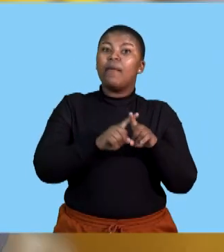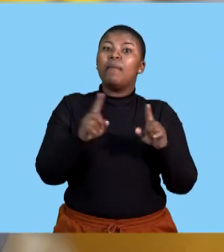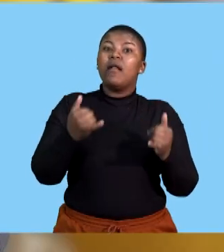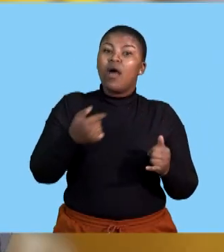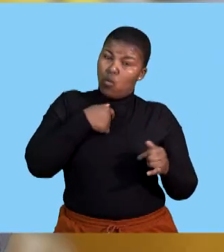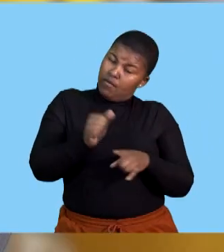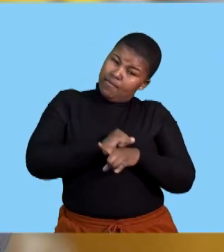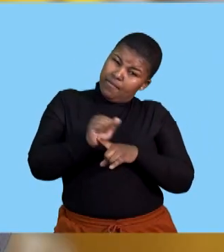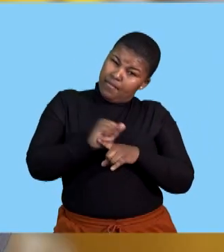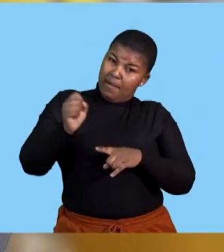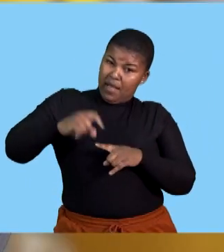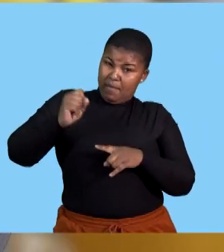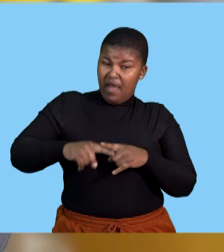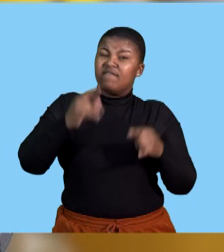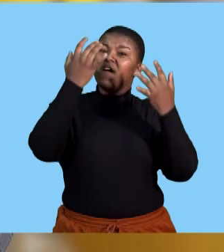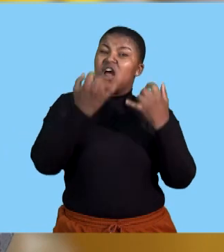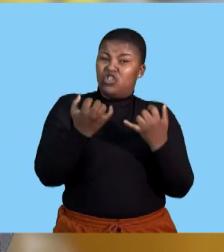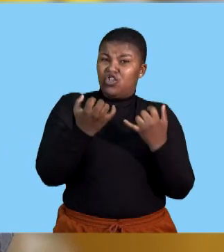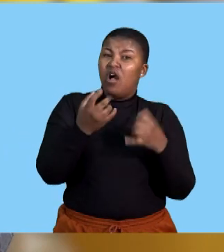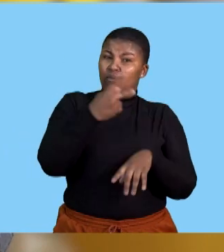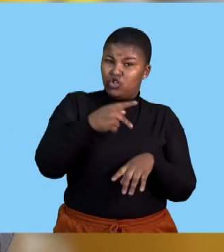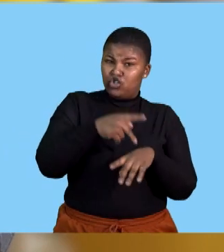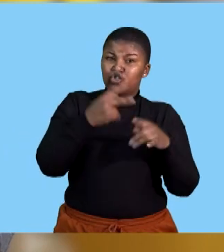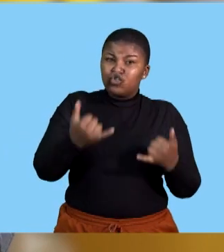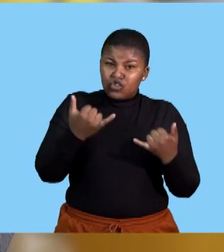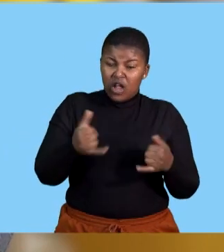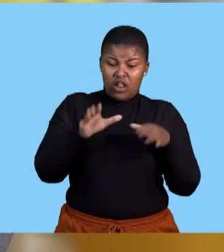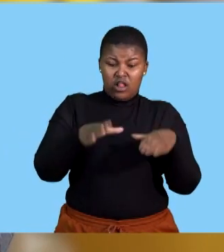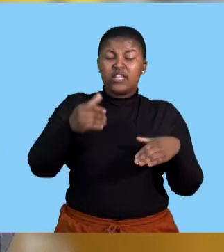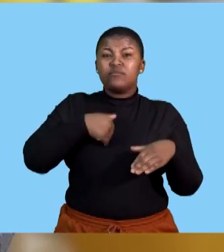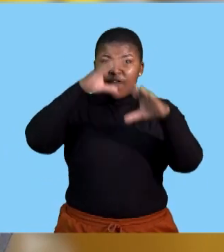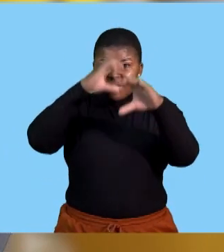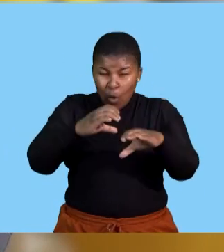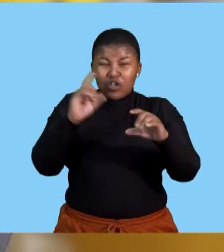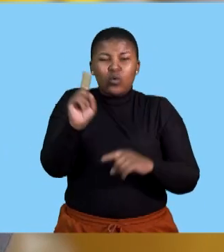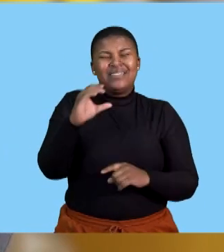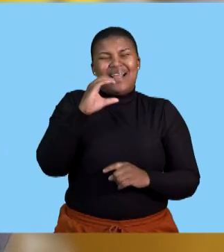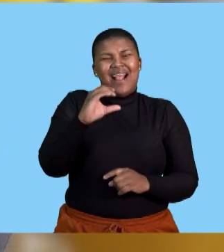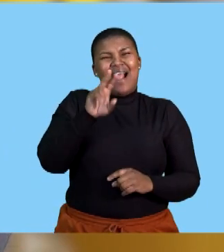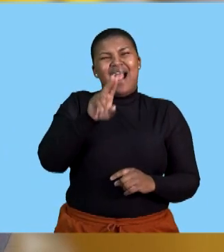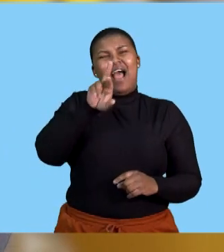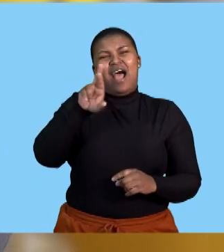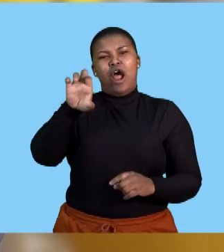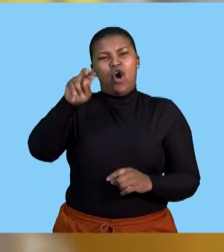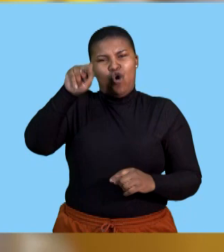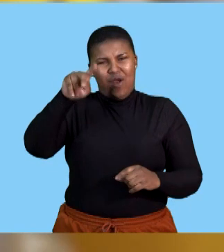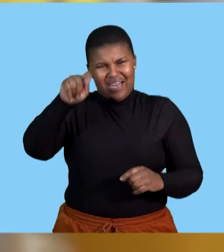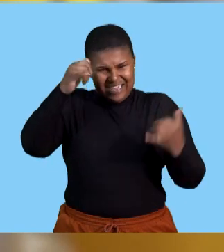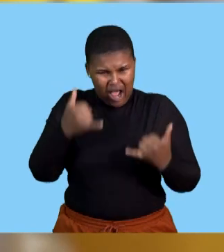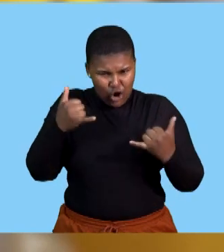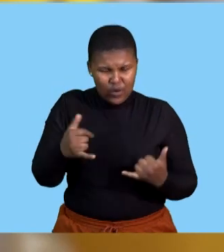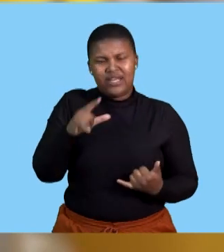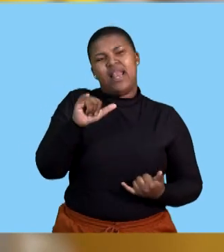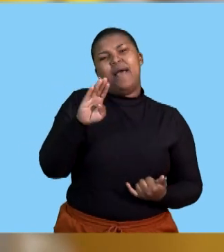as we prepare the statement of financial position in today's class, I'm focusing on current liabilities. So let us